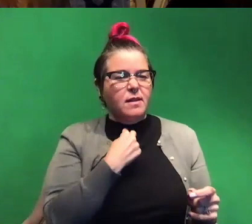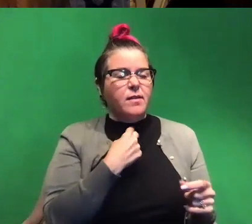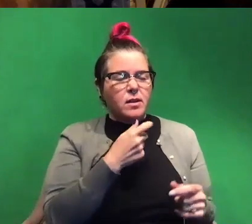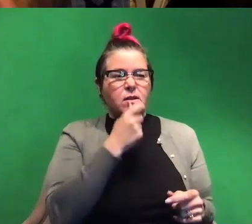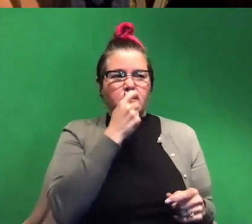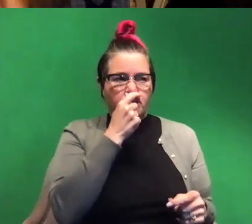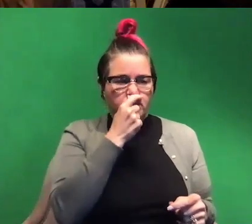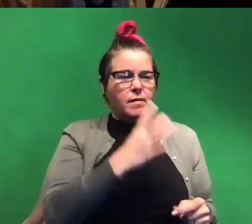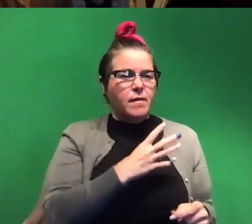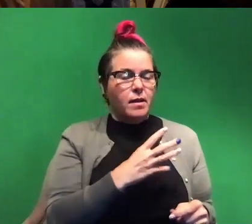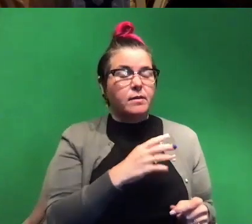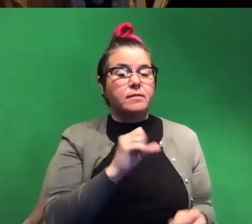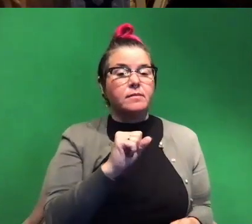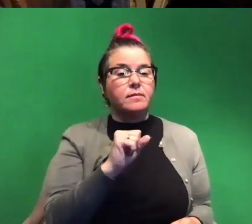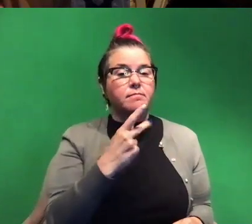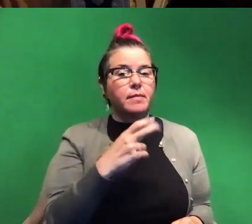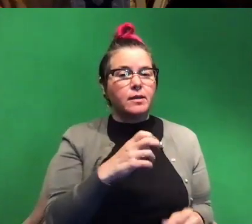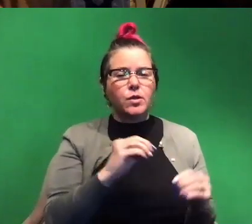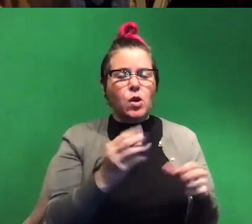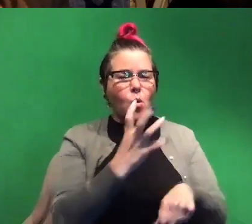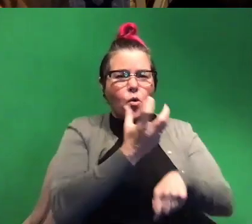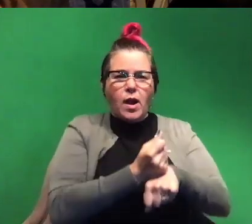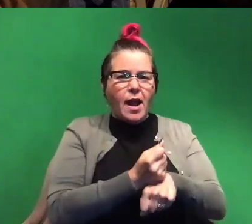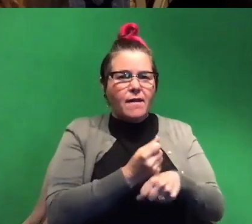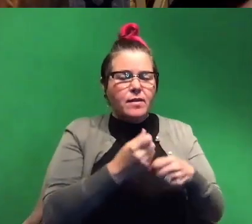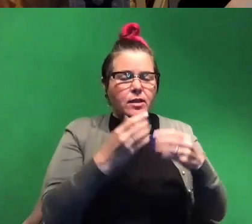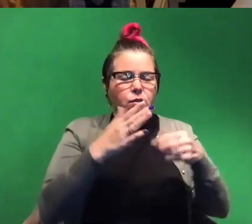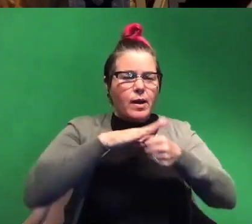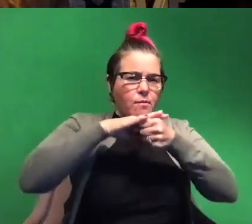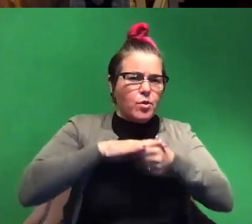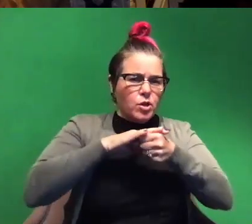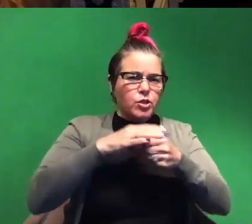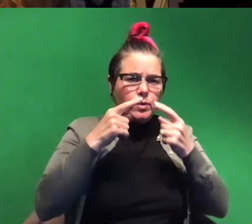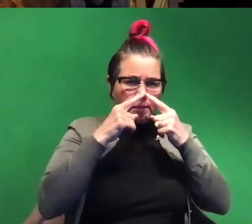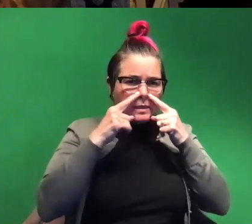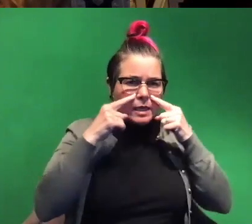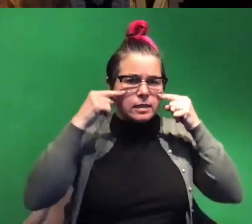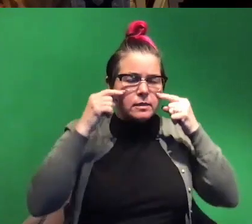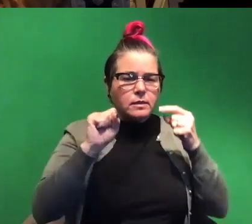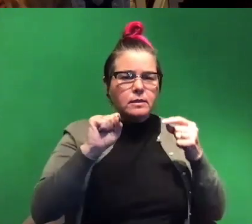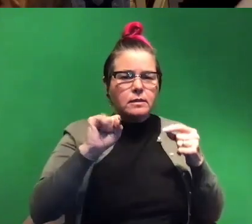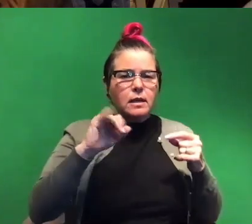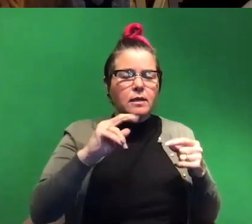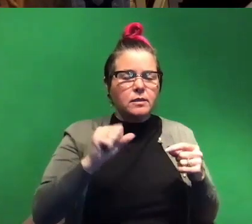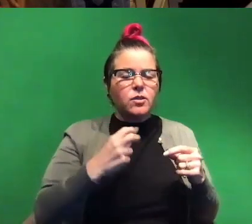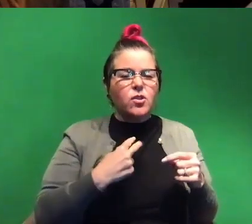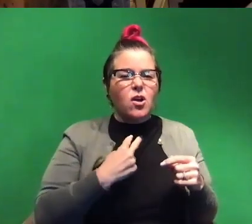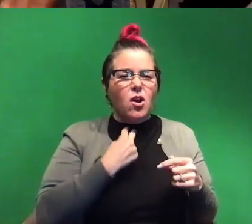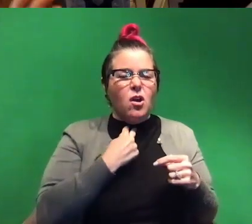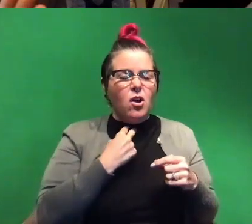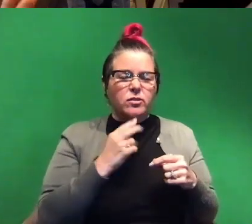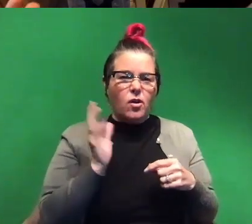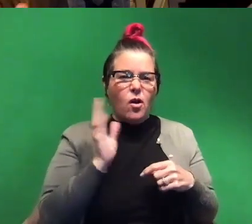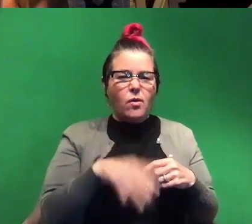it's fine. In space, there's no gravity to push your sinuses down. So you're kind of a little clogged the whole time you're out. Not